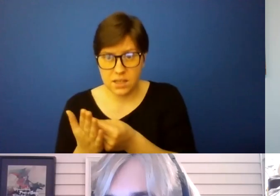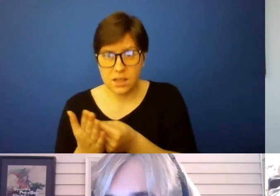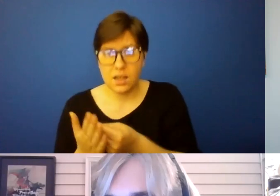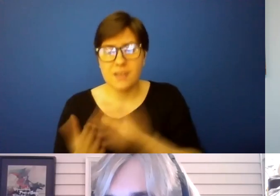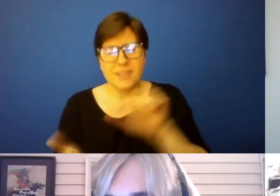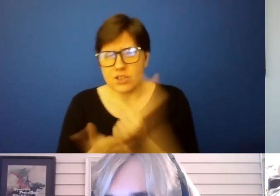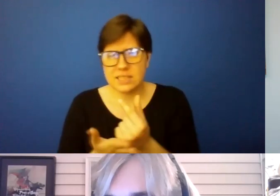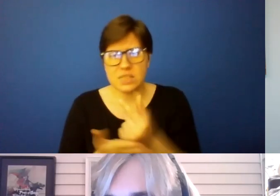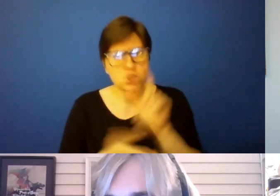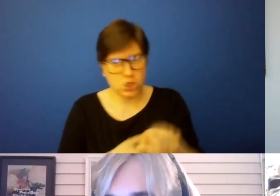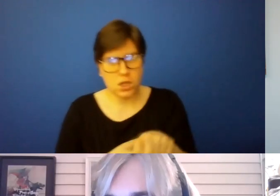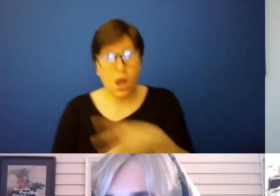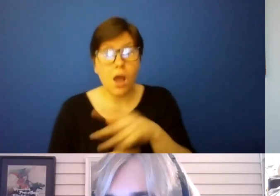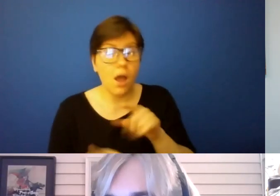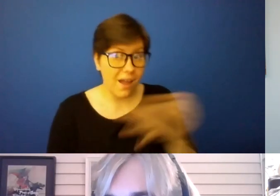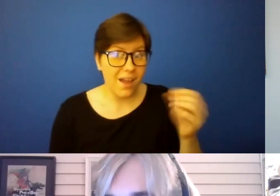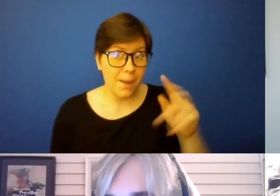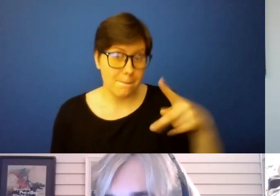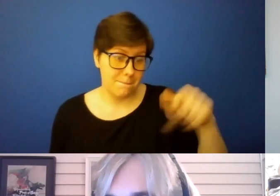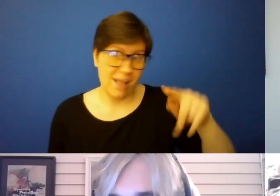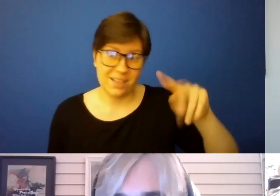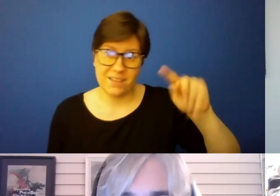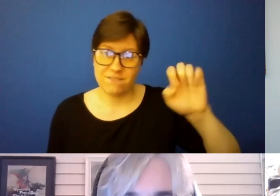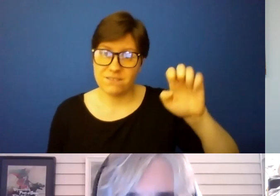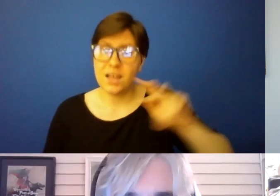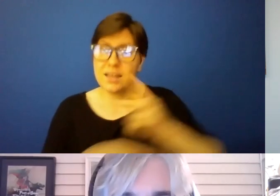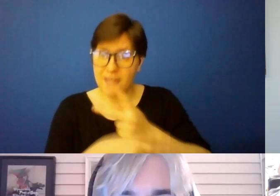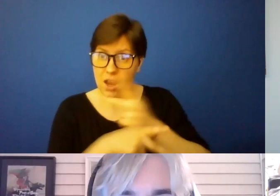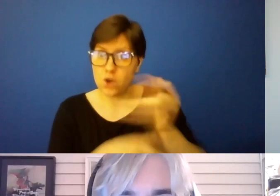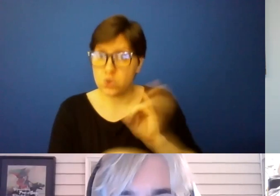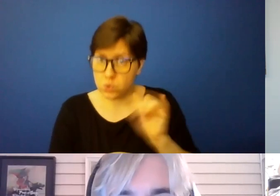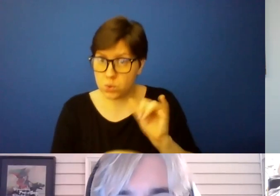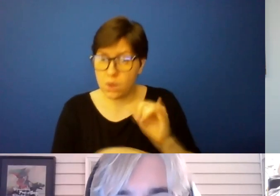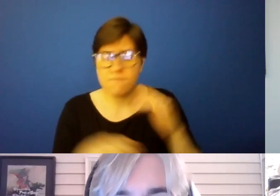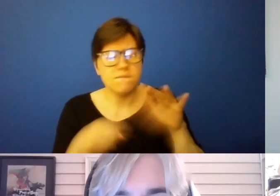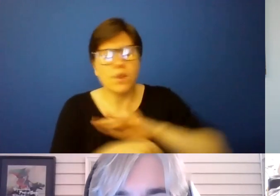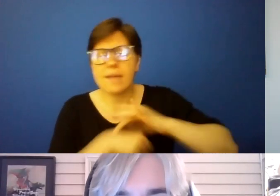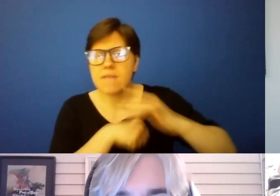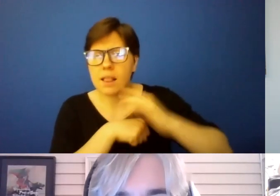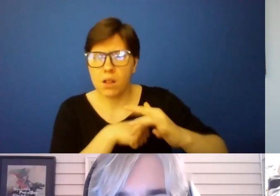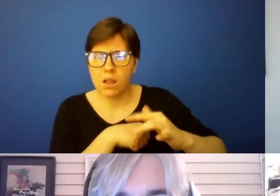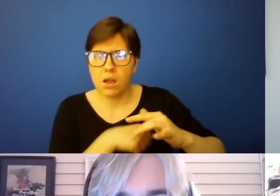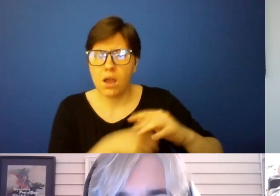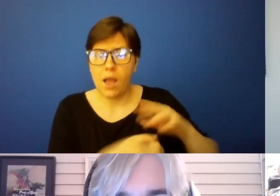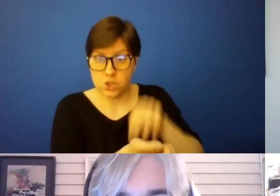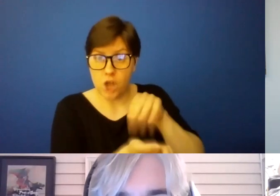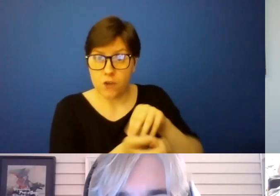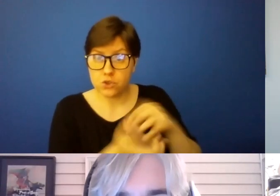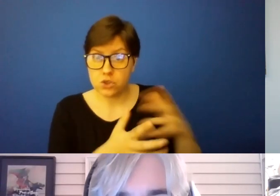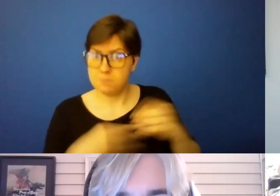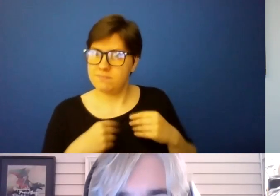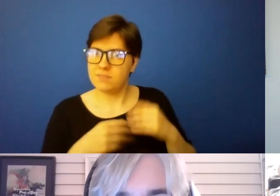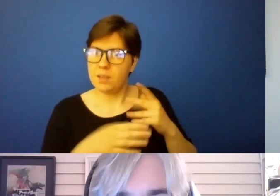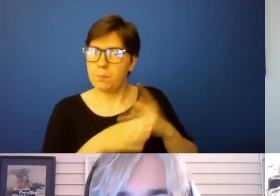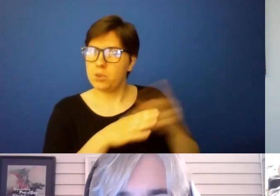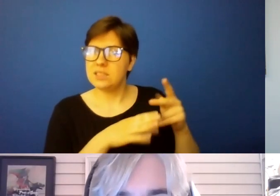sure that palliative care is available and that palliative doctors get prestige. And let's listen to different